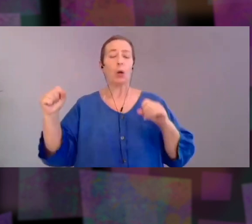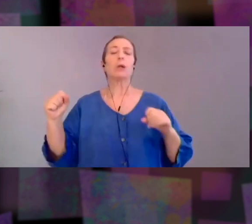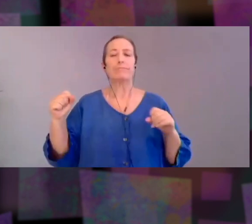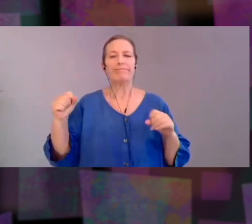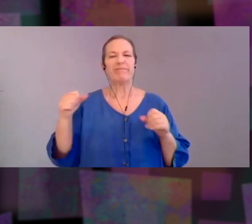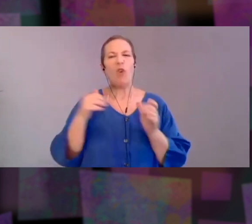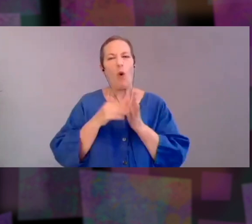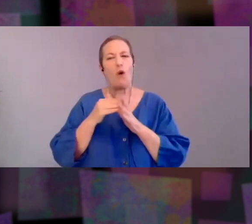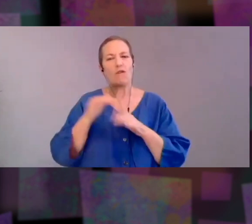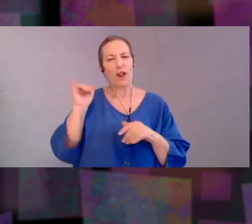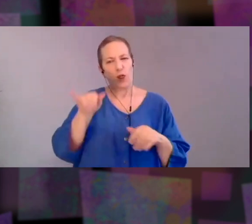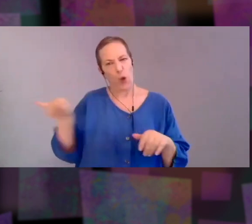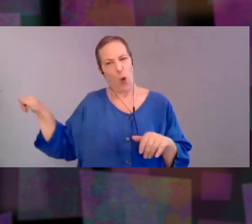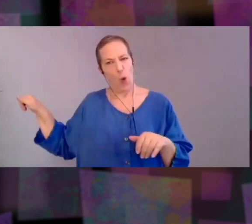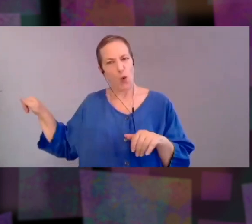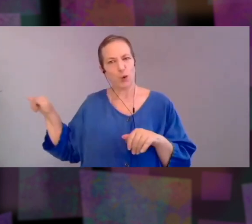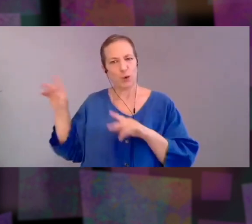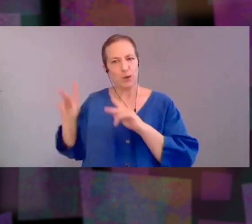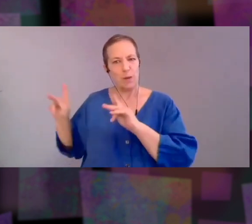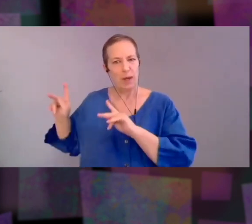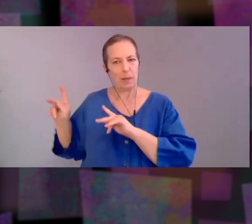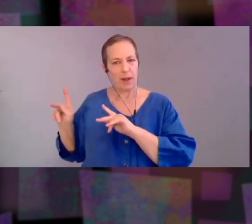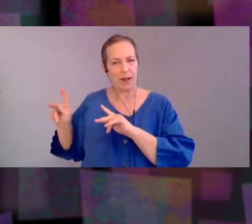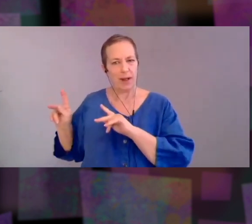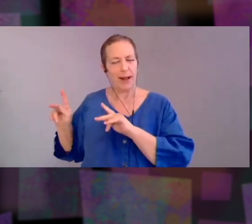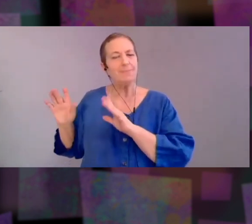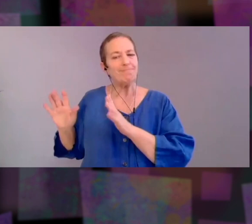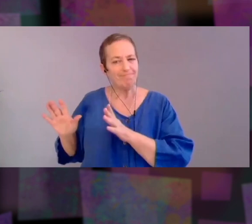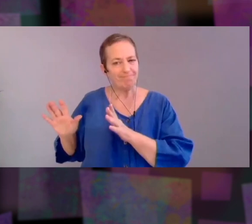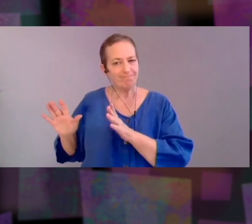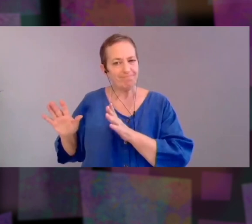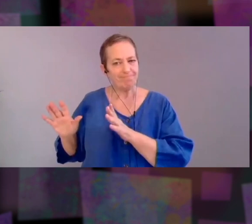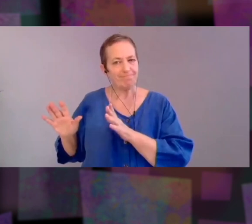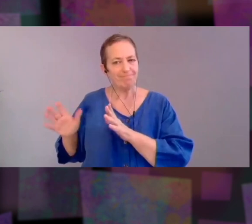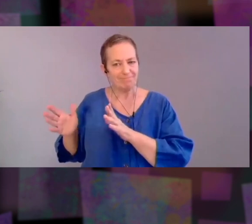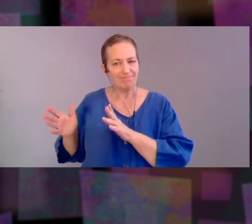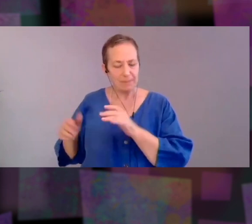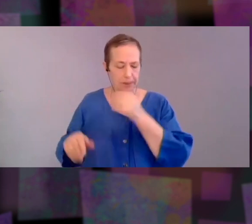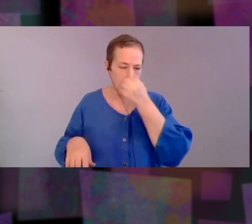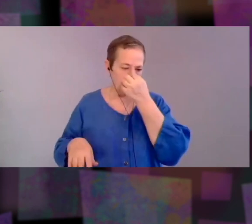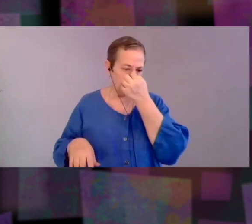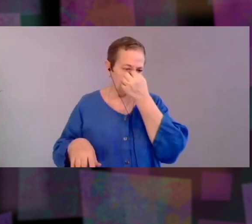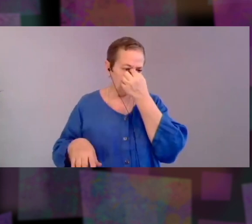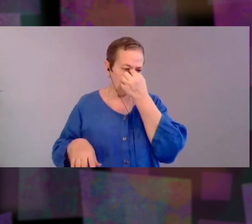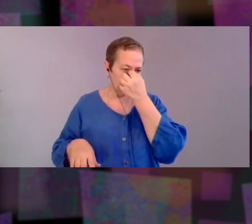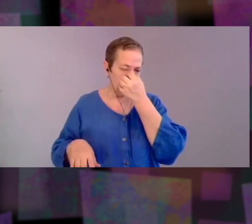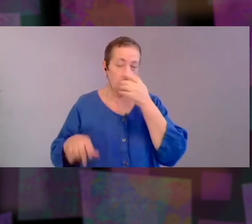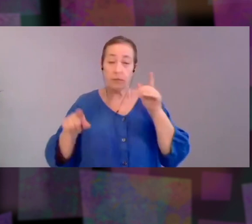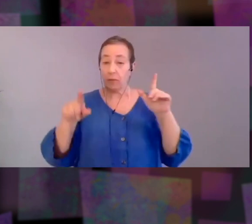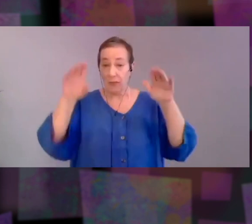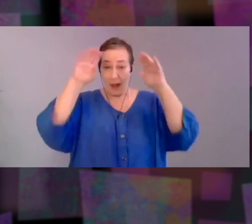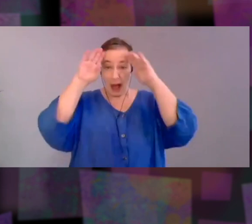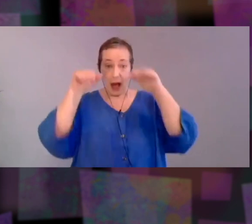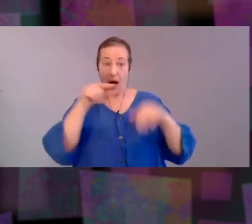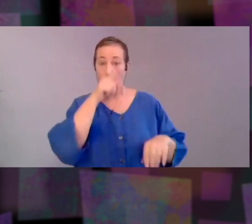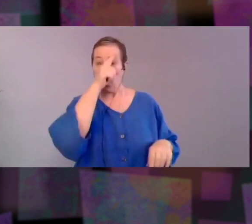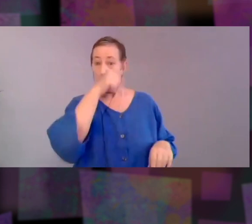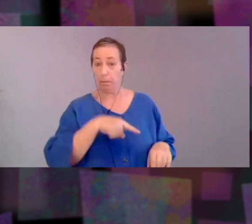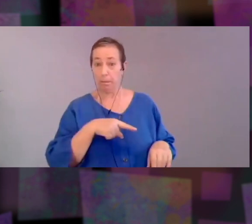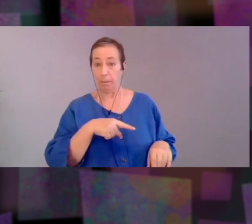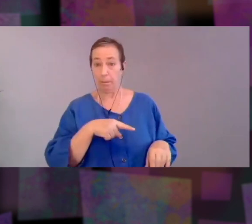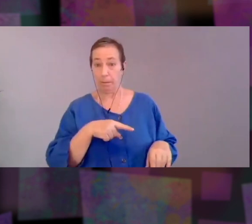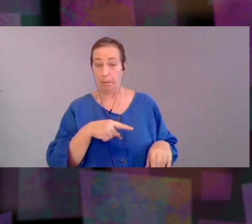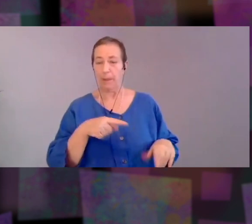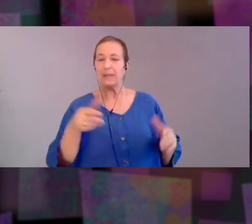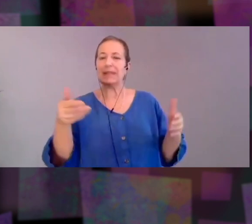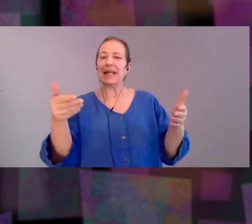I hope these guidelines are seen as an invitation and contribute to the ongoing range of work that I already